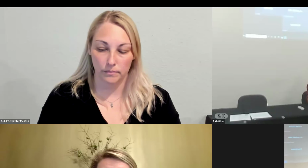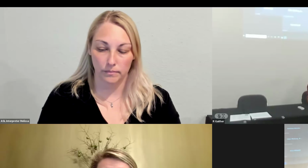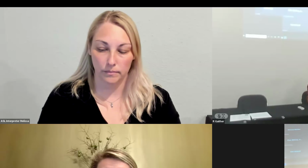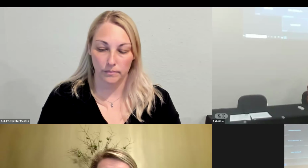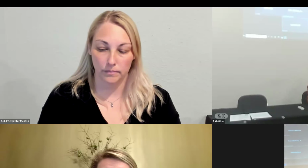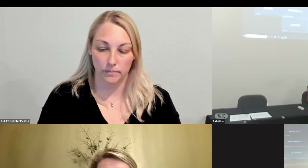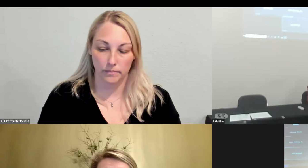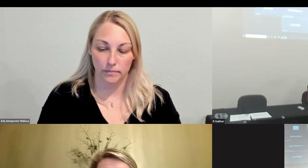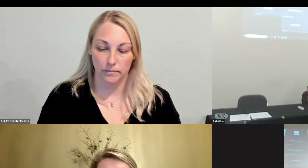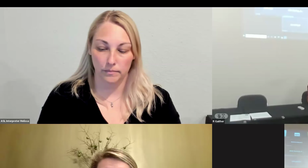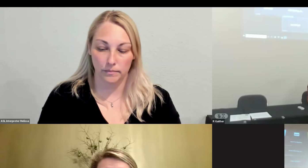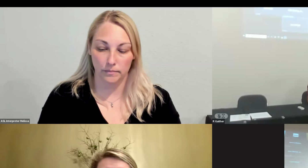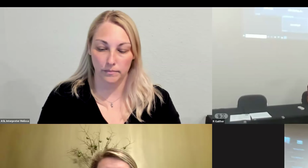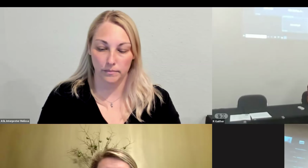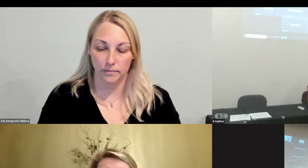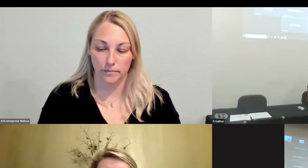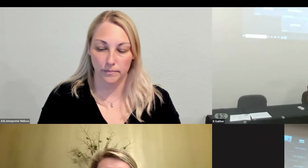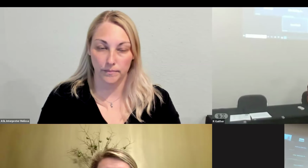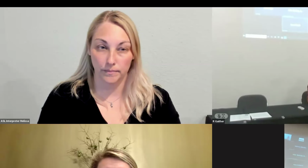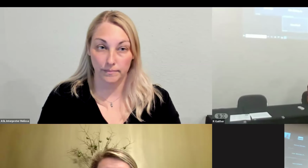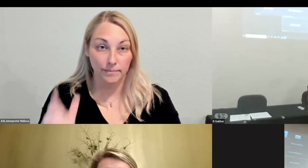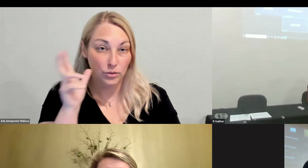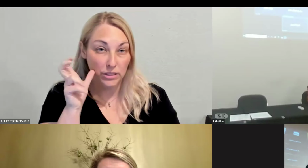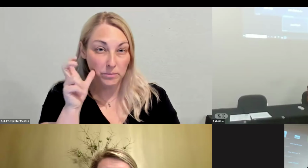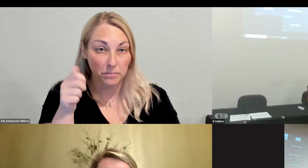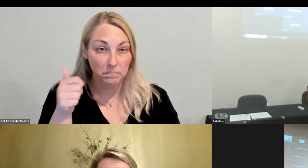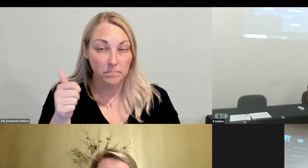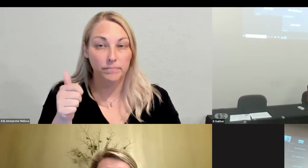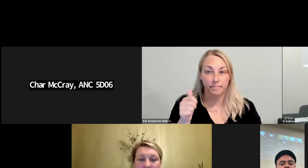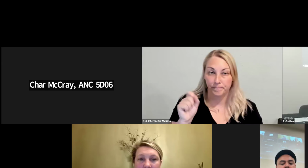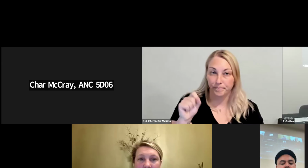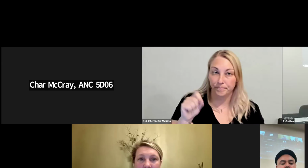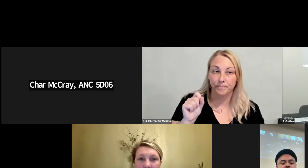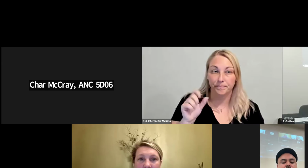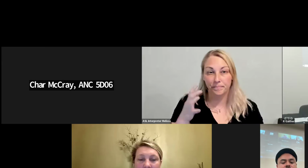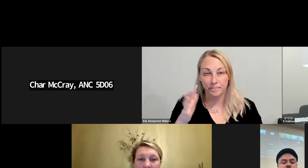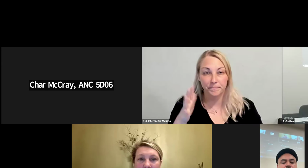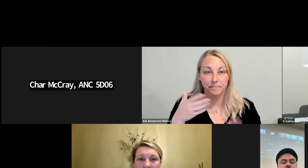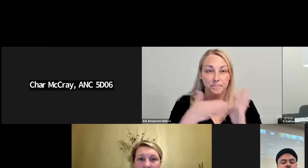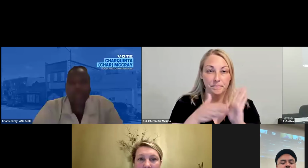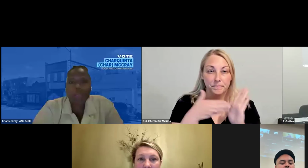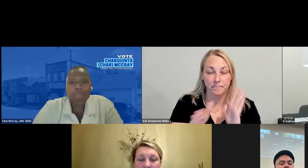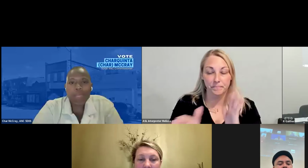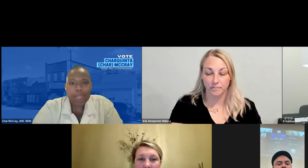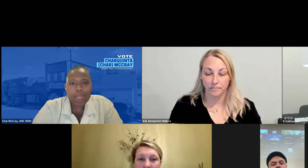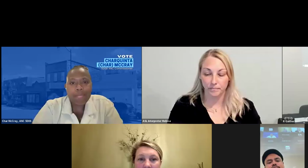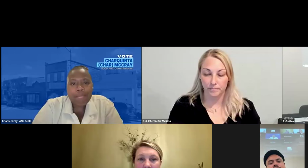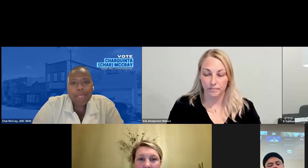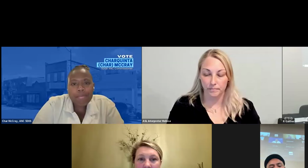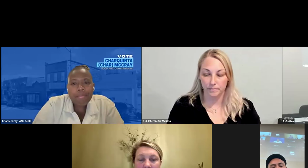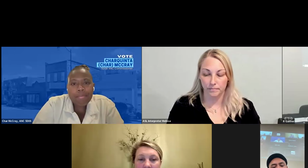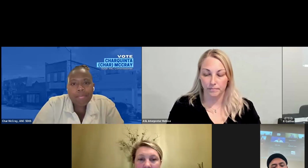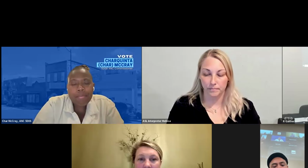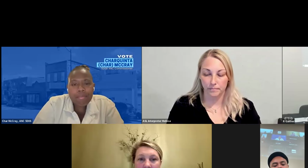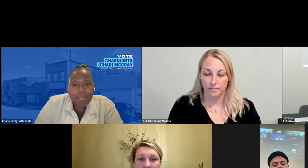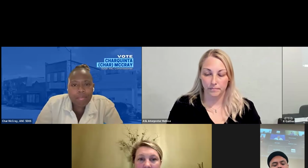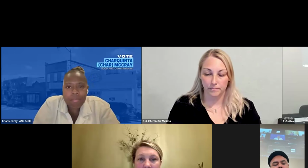If If I'm I'm speaking here, can you hear me? We can hear you, just an echo, but Echo. we can hear you.